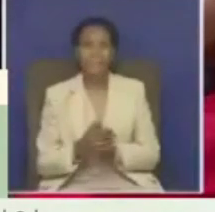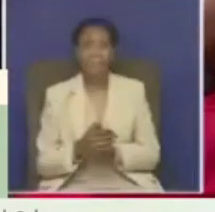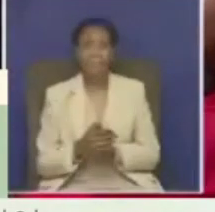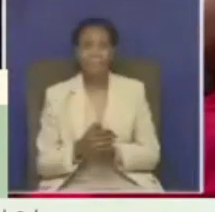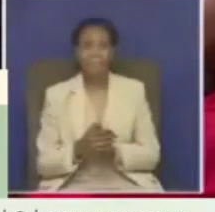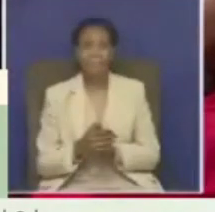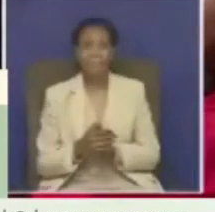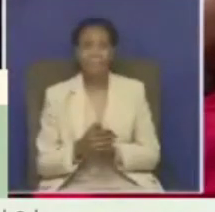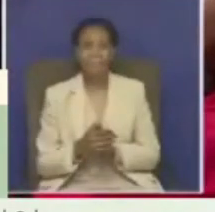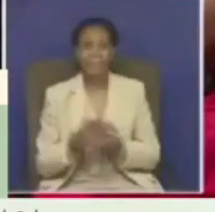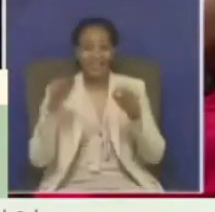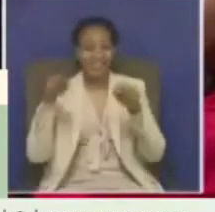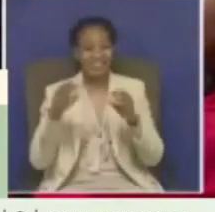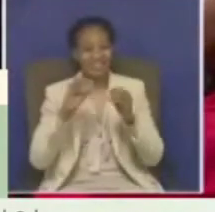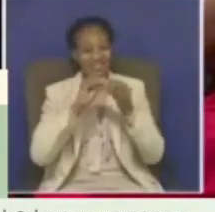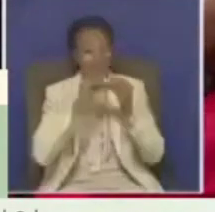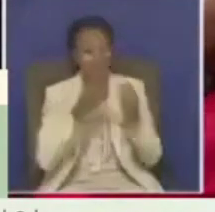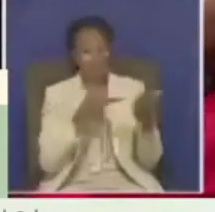this amendment